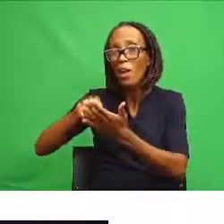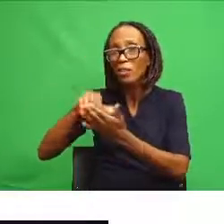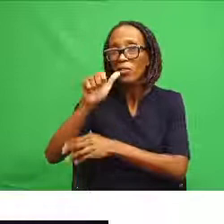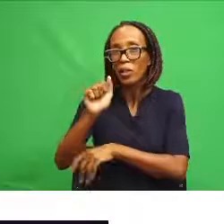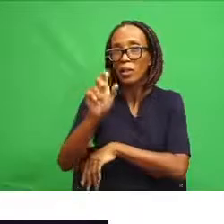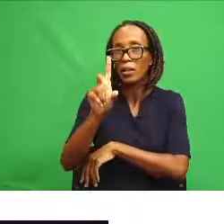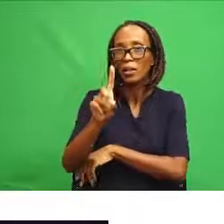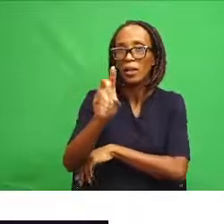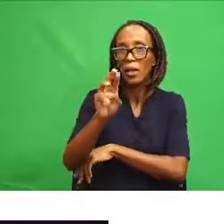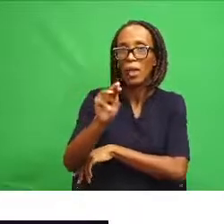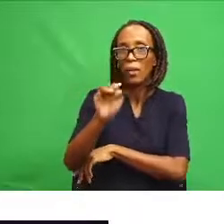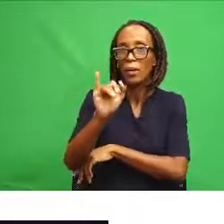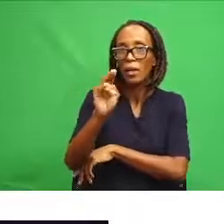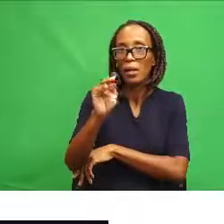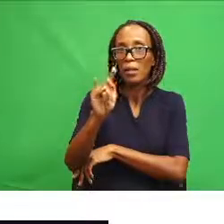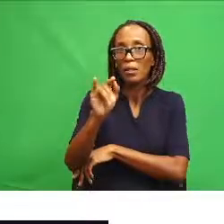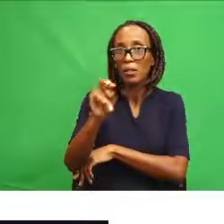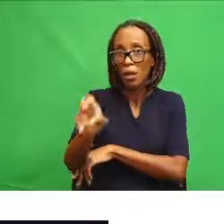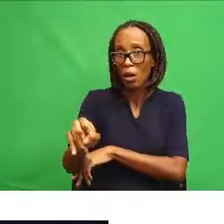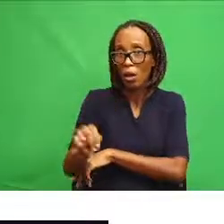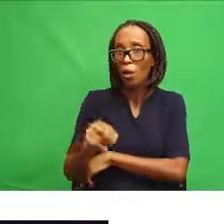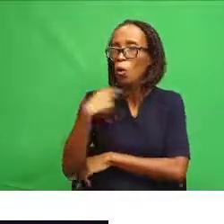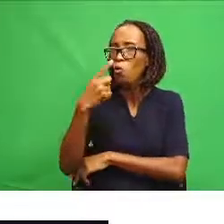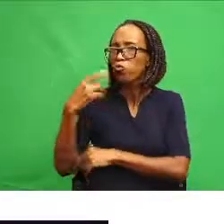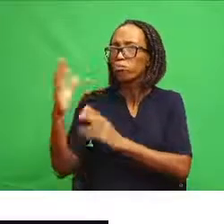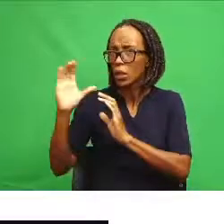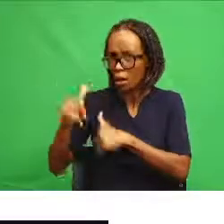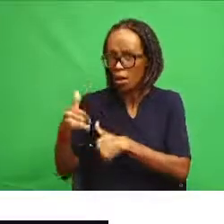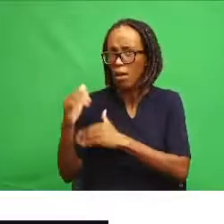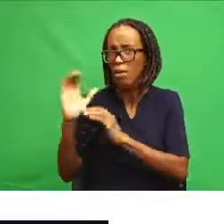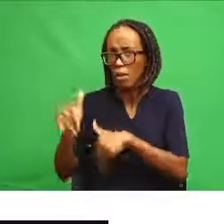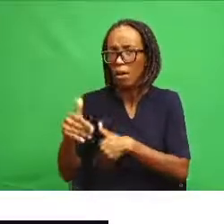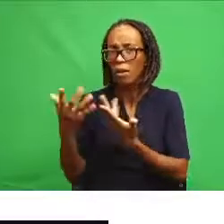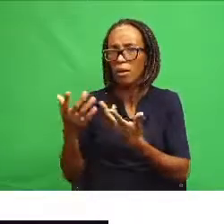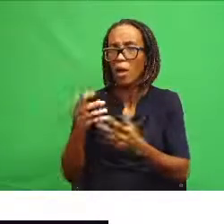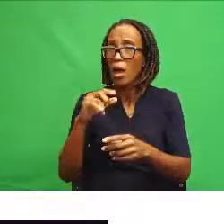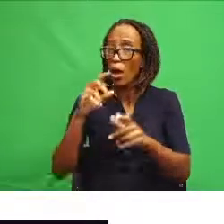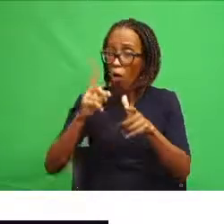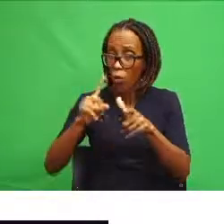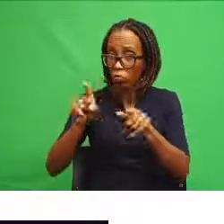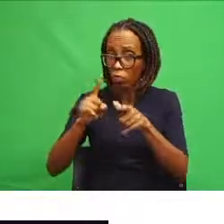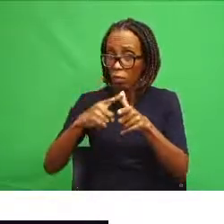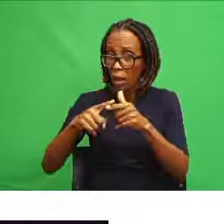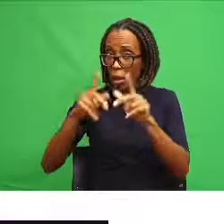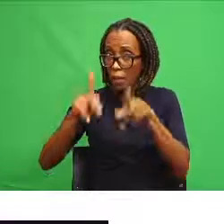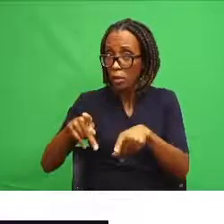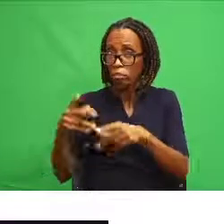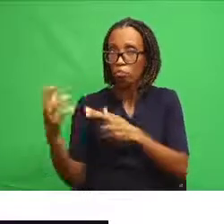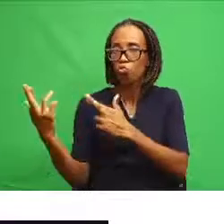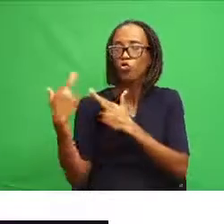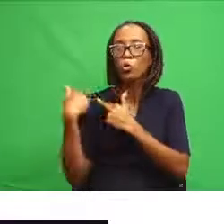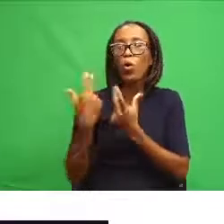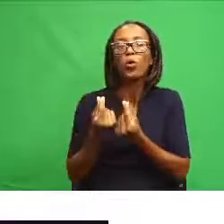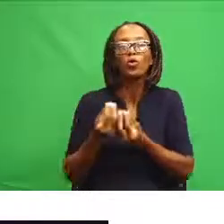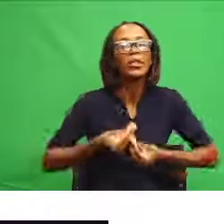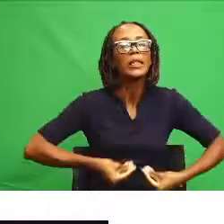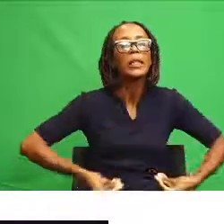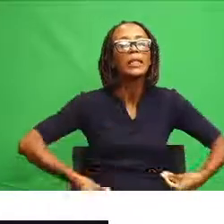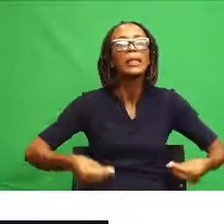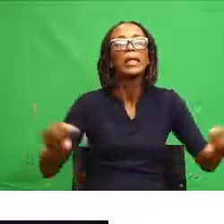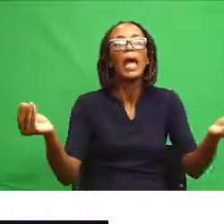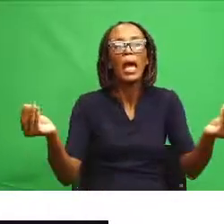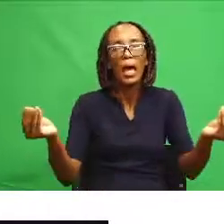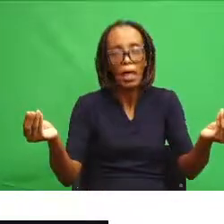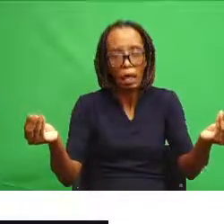Who is entitled to apply for it? And then what is that person's responsibility in terms of the distribution of